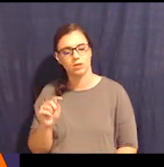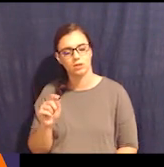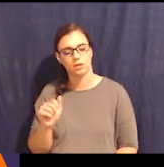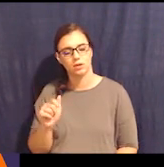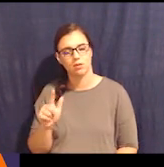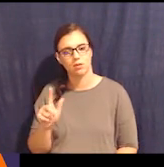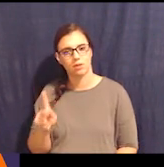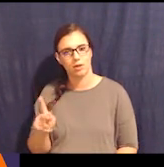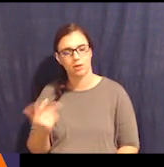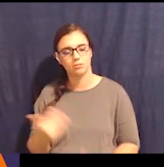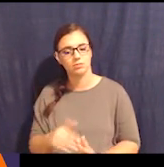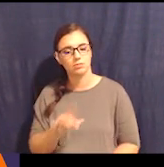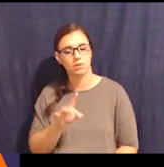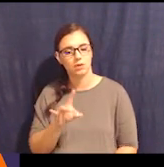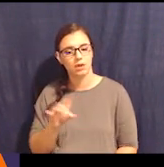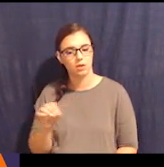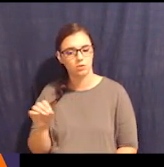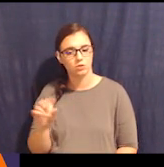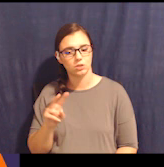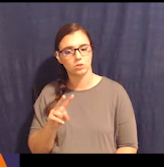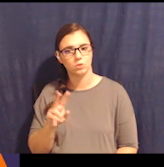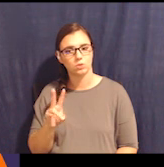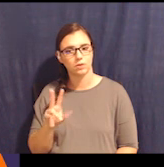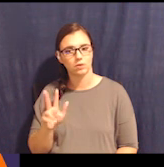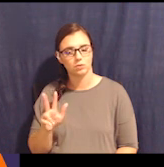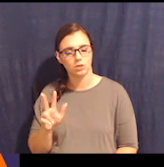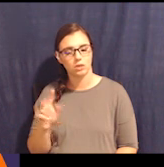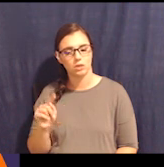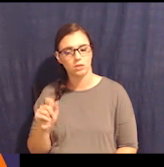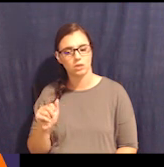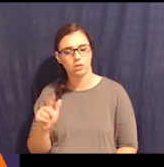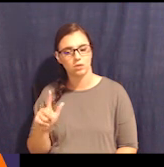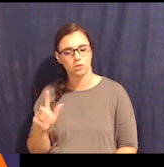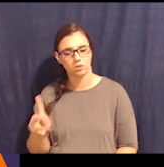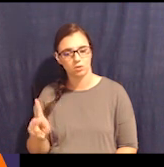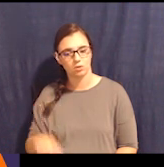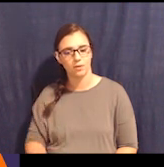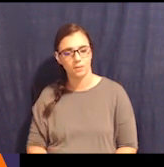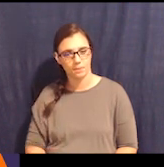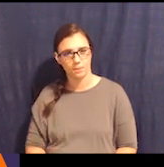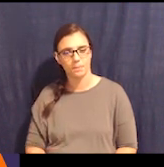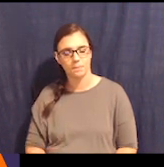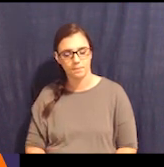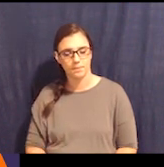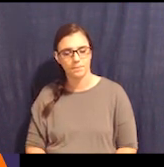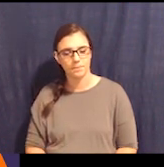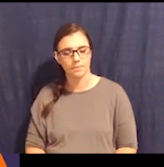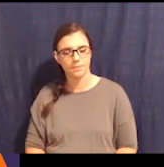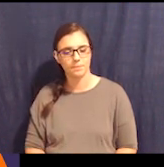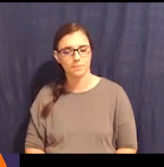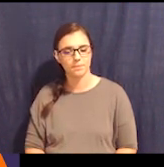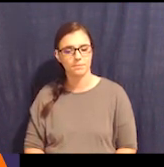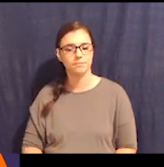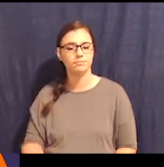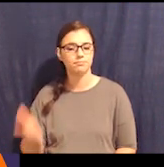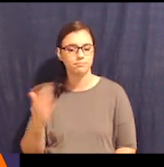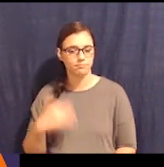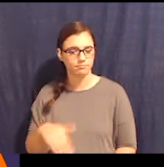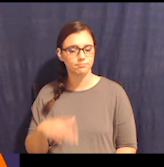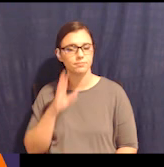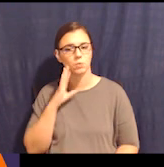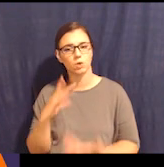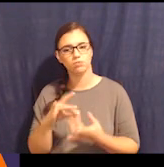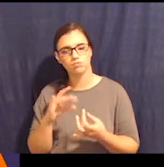1-800-273-TALK, TALK. Next, we're going to go over several hotlines that offer crisis support